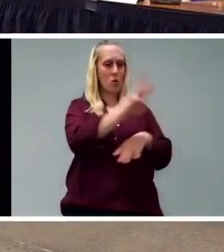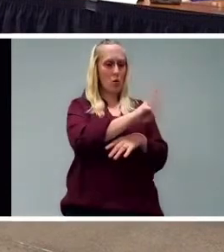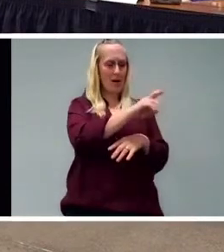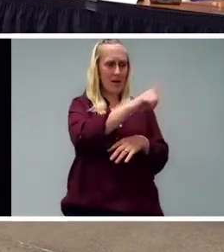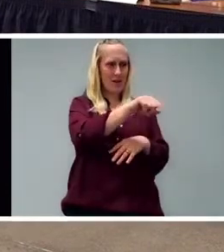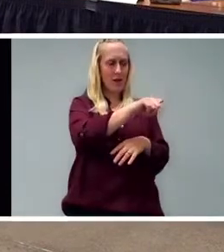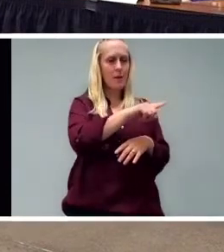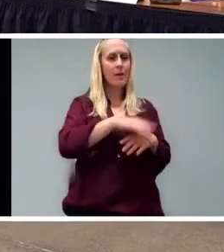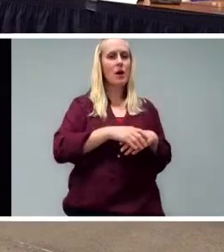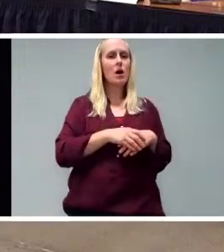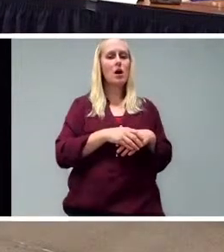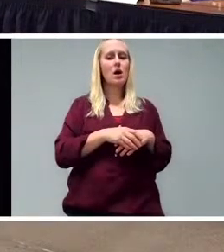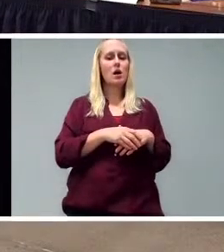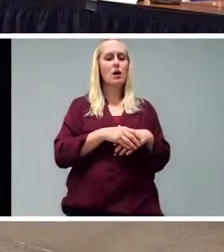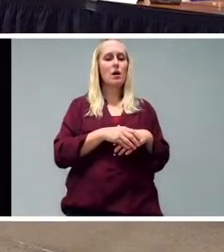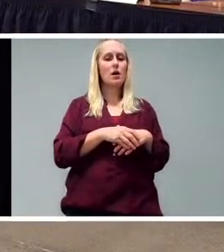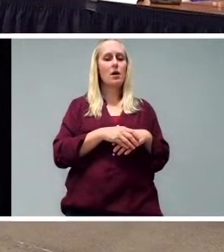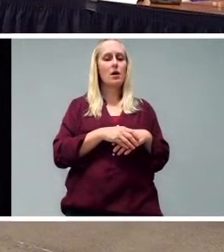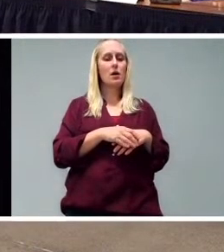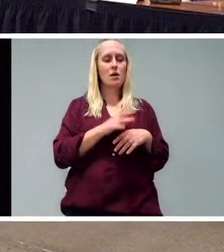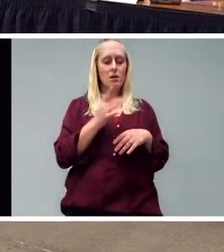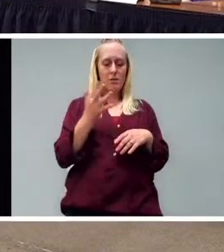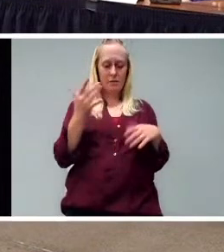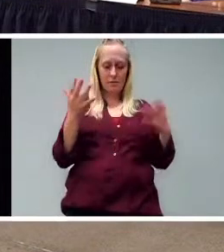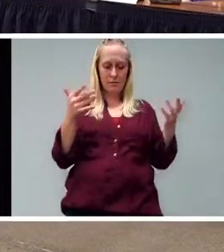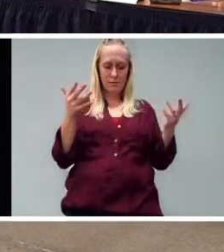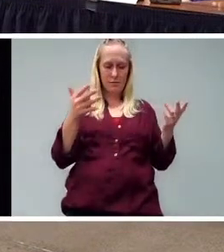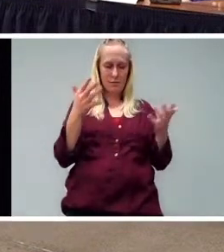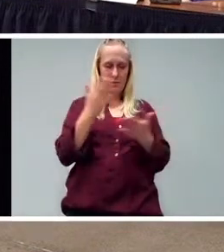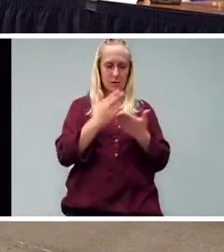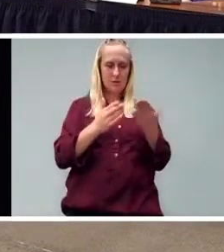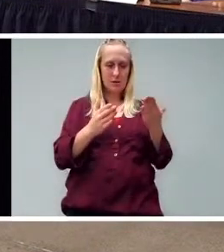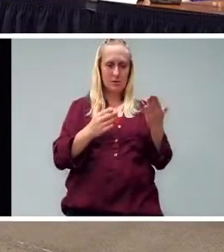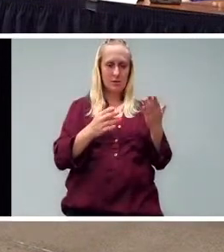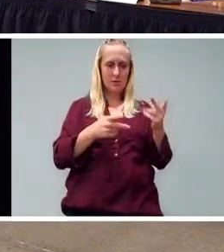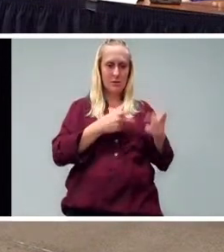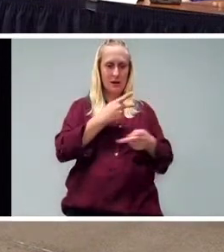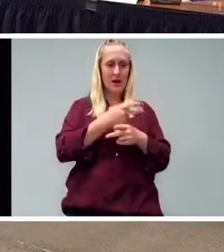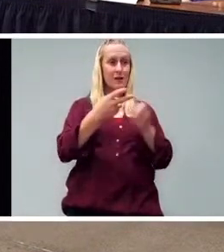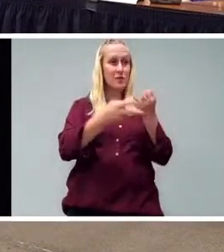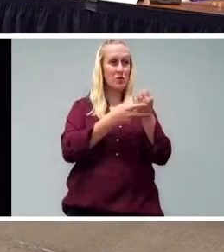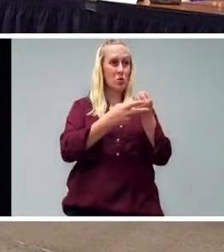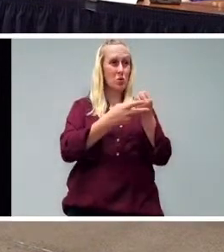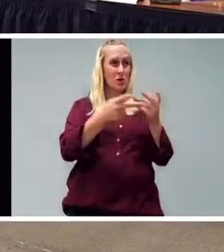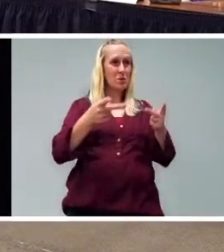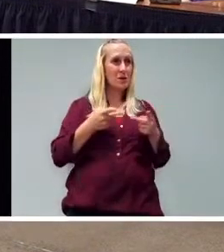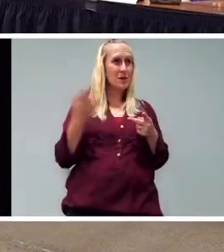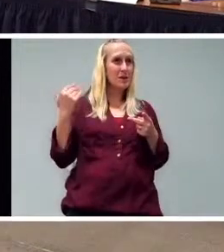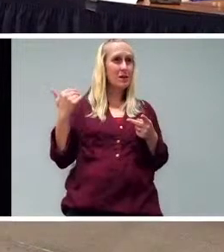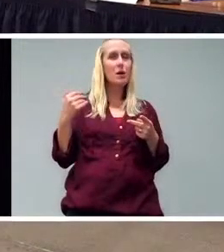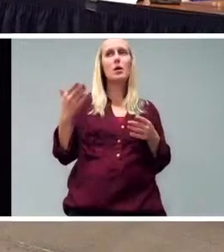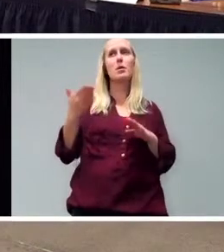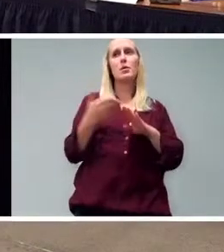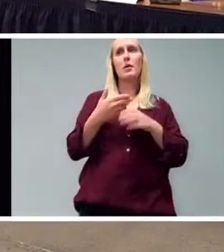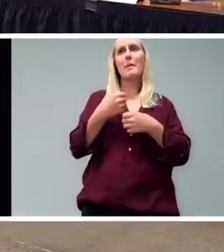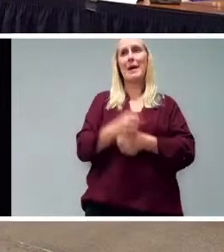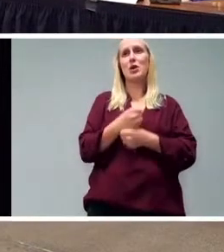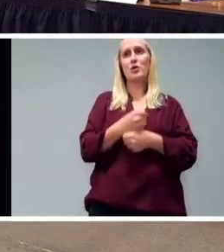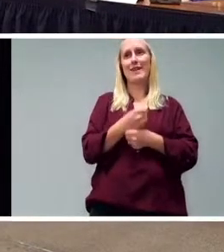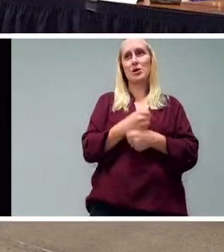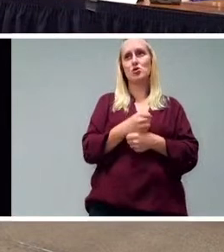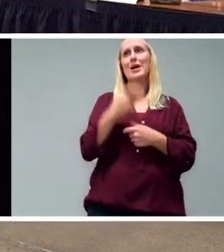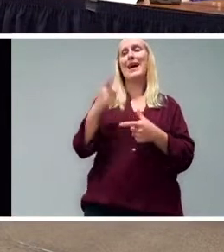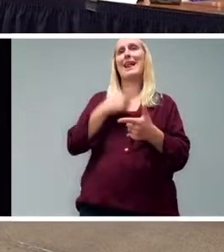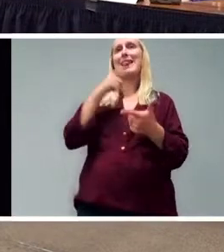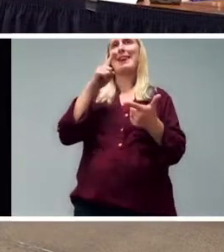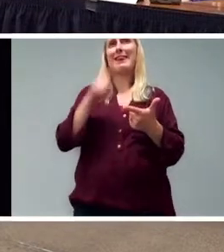for, was stored for some kind of fruit storage place, right? Well, it was a manufacturing facility, and then